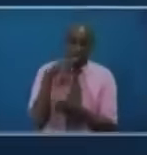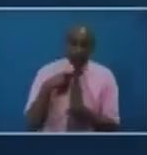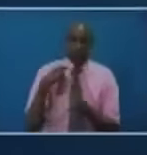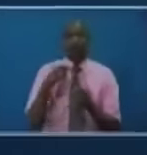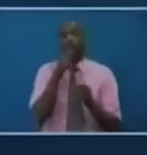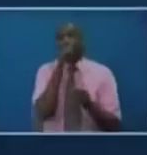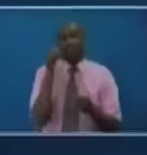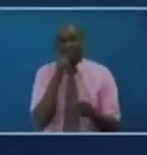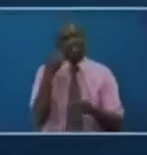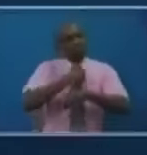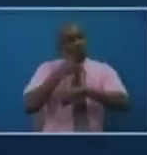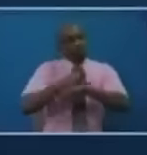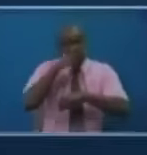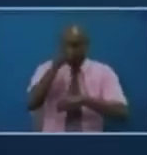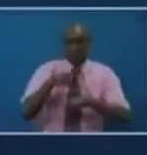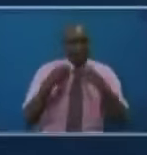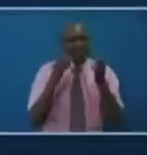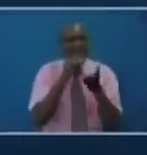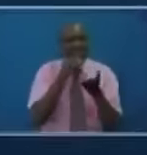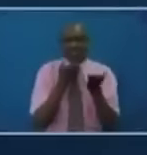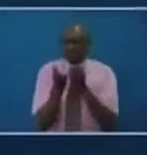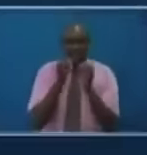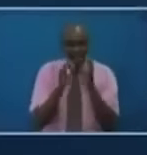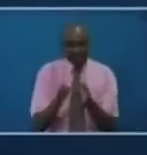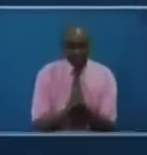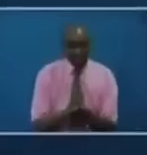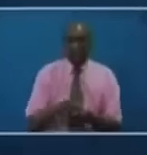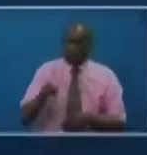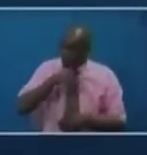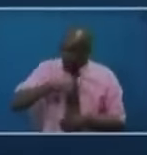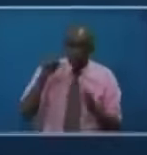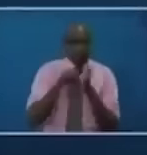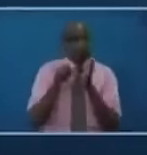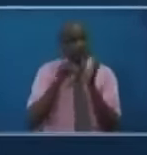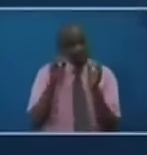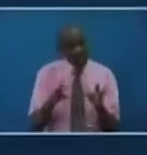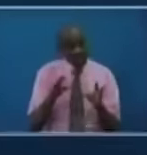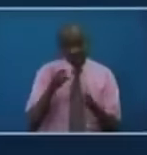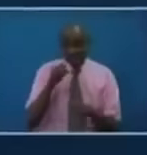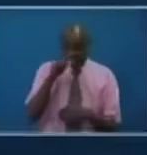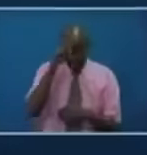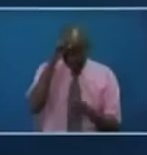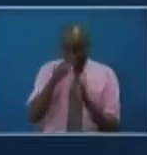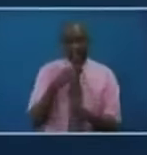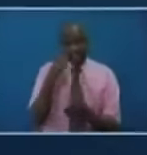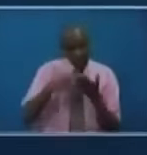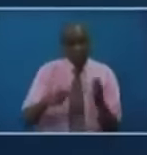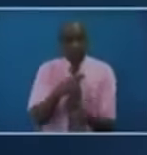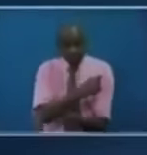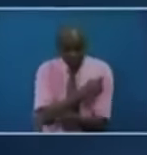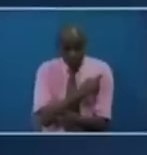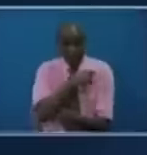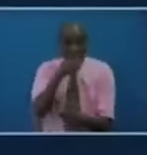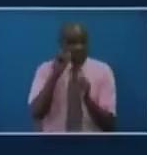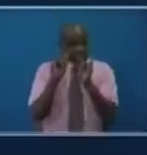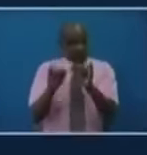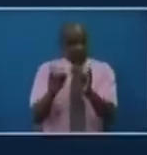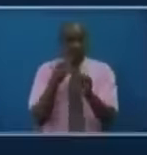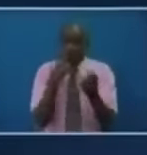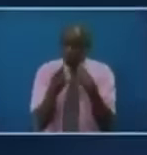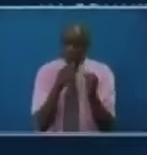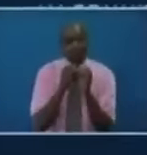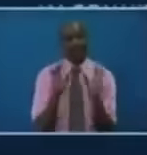institutions not to provide service. We are not the problem. Governors insist as doctors stay away from